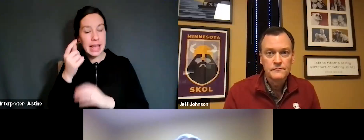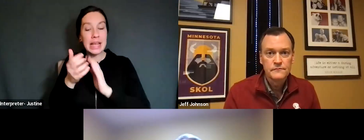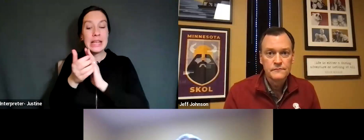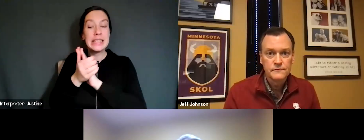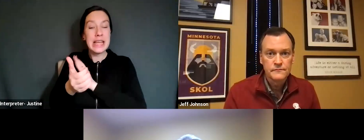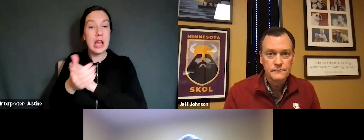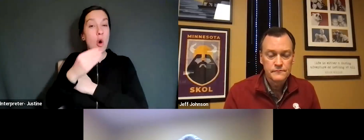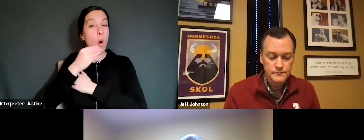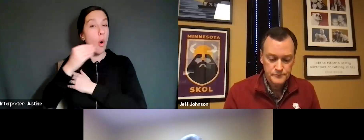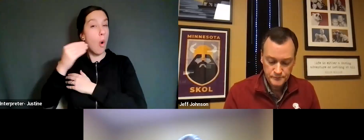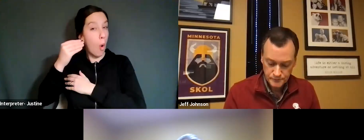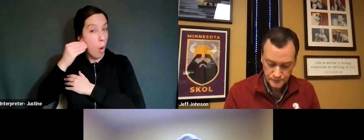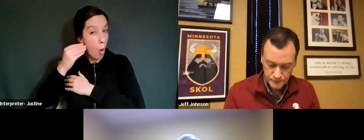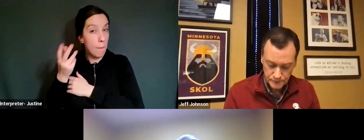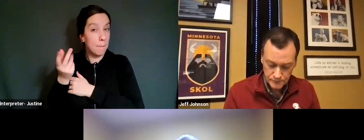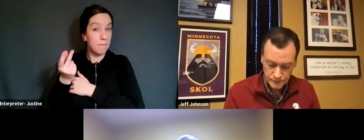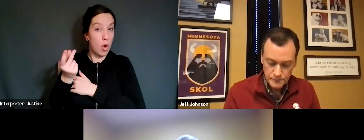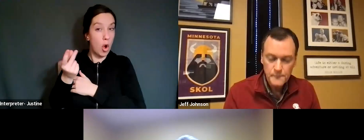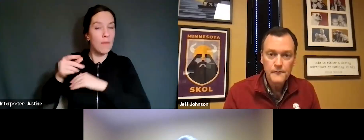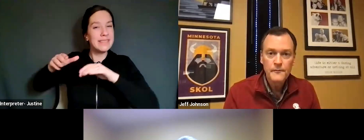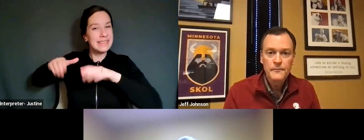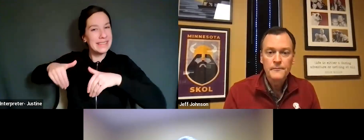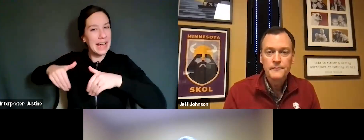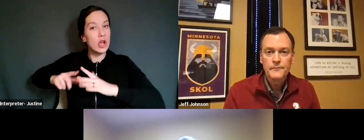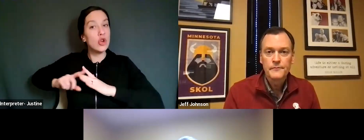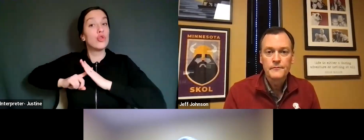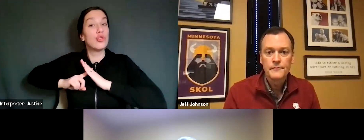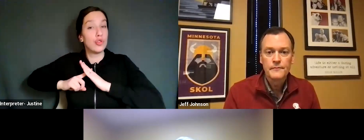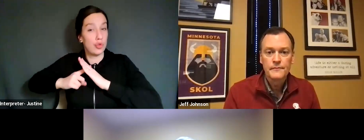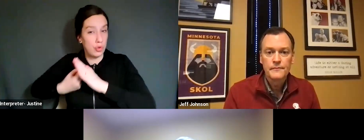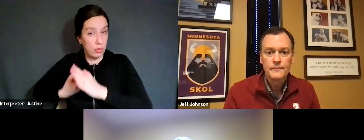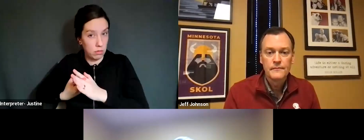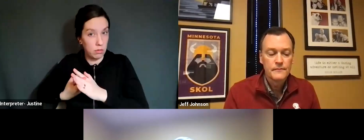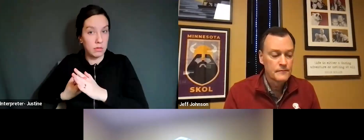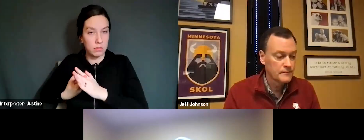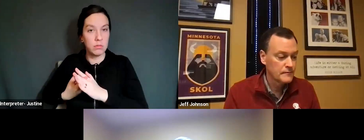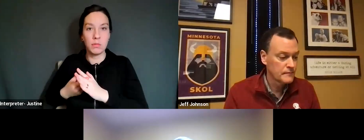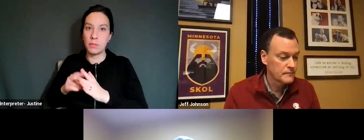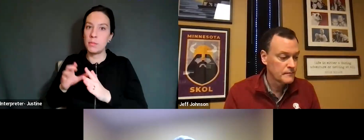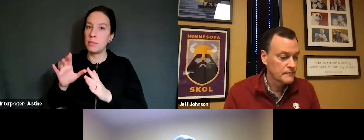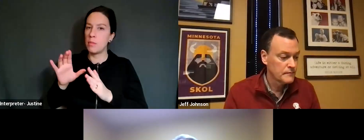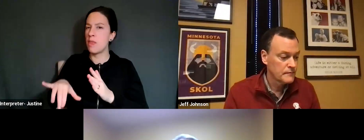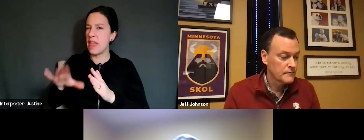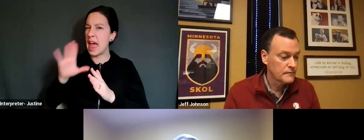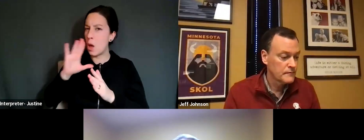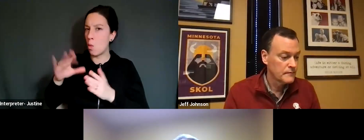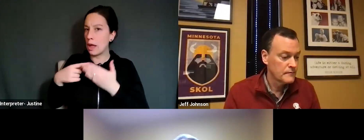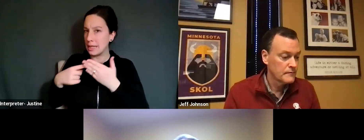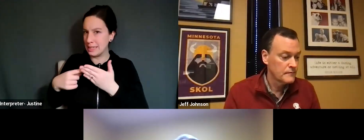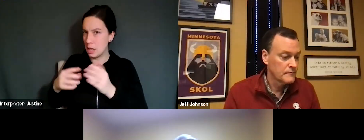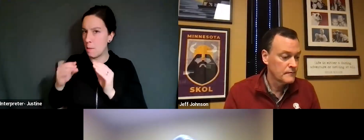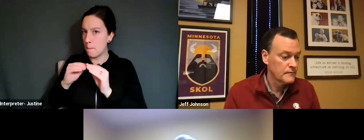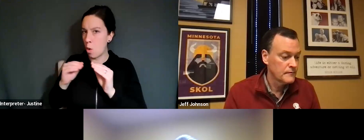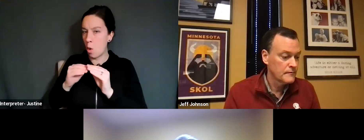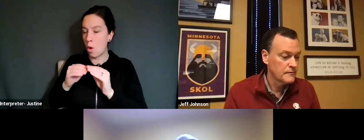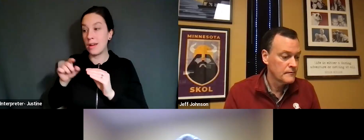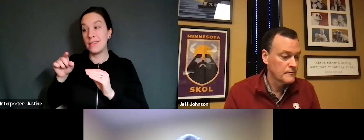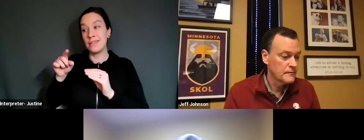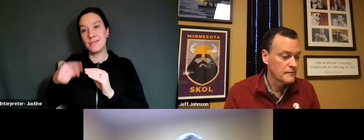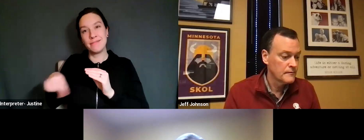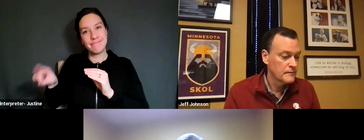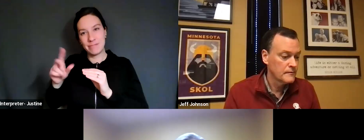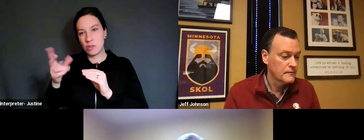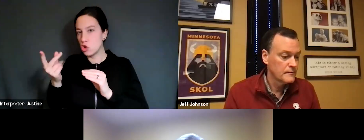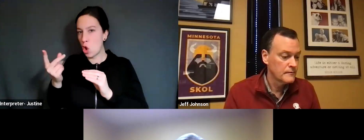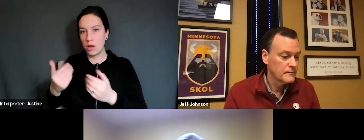quite yet. So that'll be a conversation we have to have, because those dogs won't have access rights without, you know,